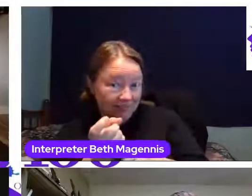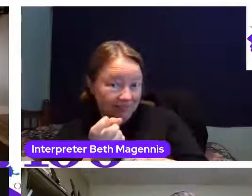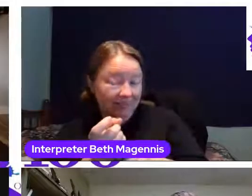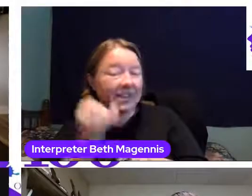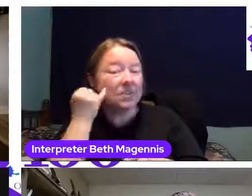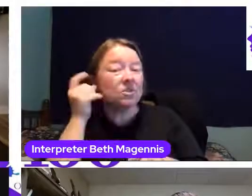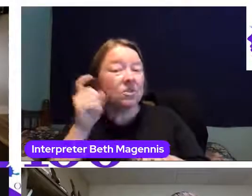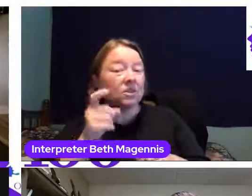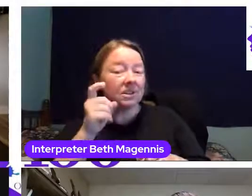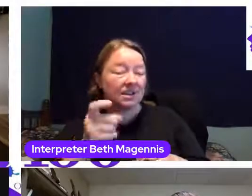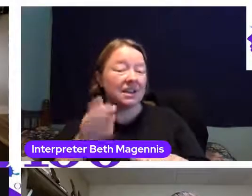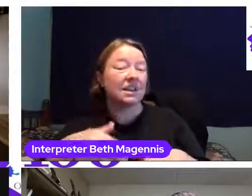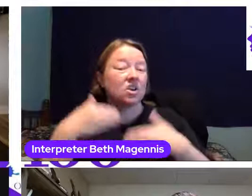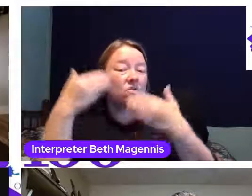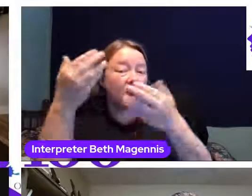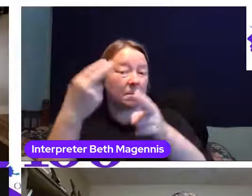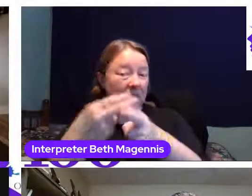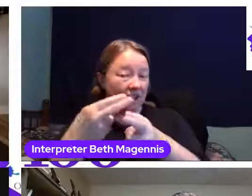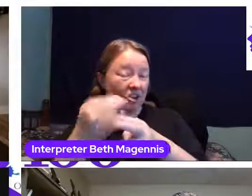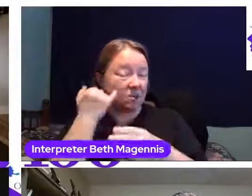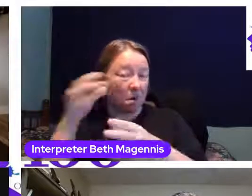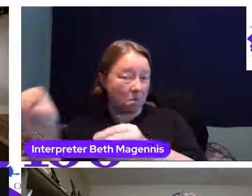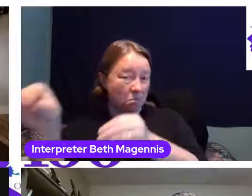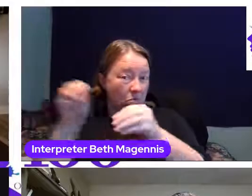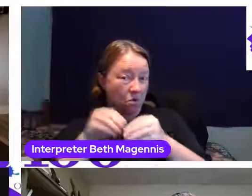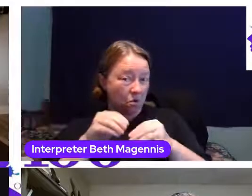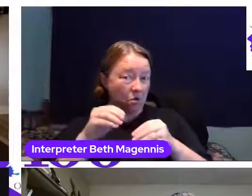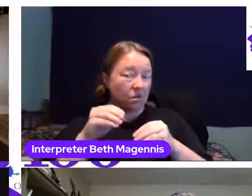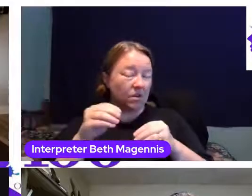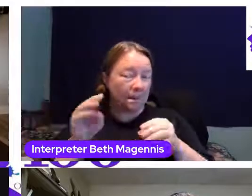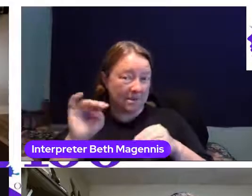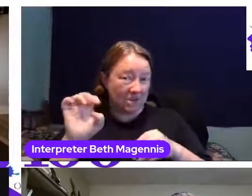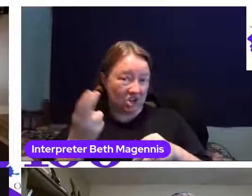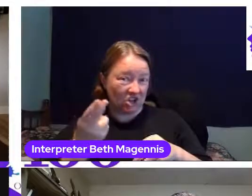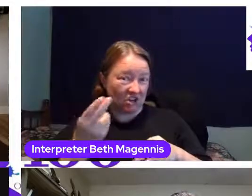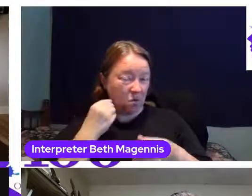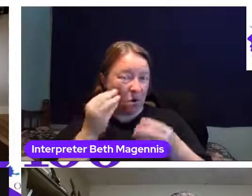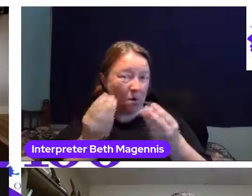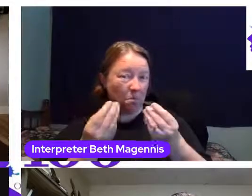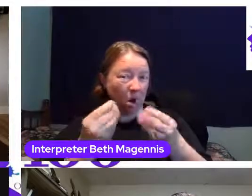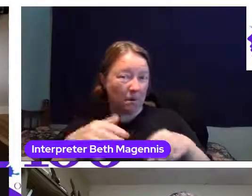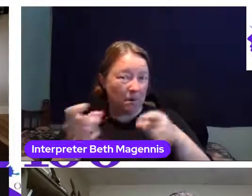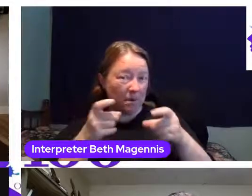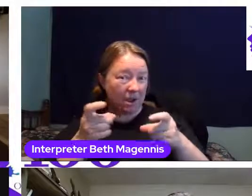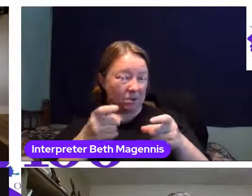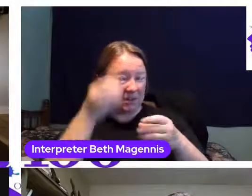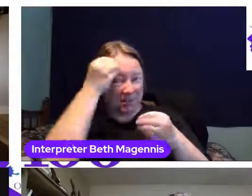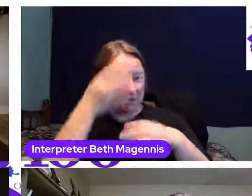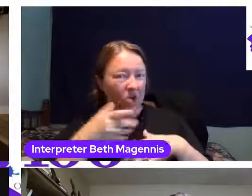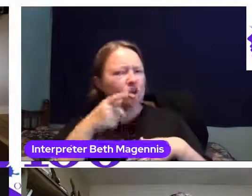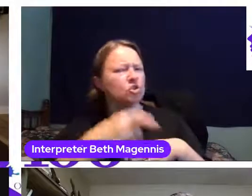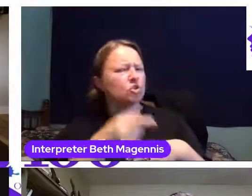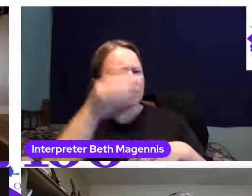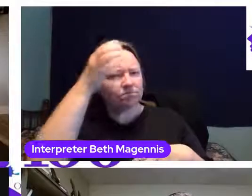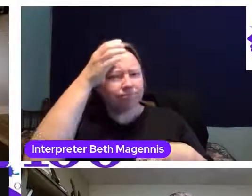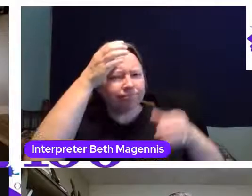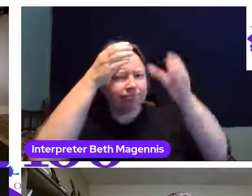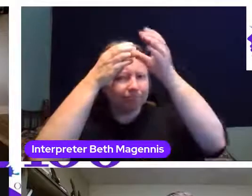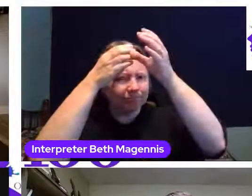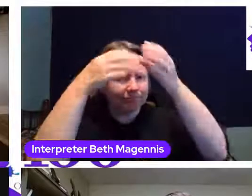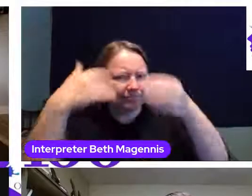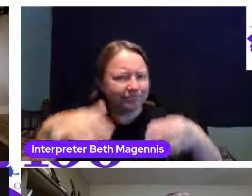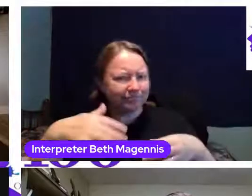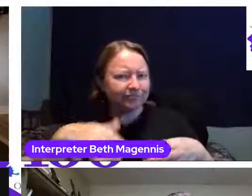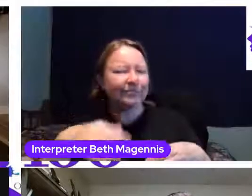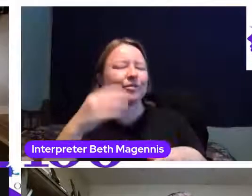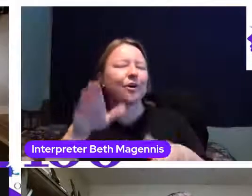need a reference, if you want to move to Michigan and do some property management, let us know, because you are knowledgeable, and for all the